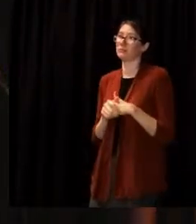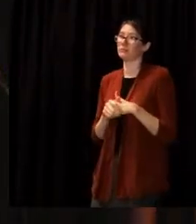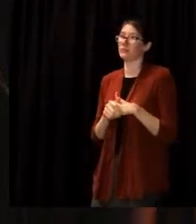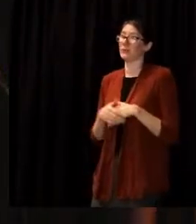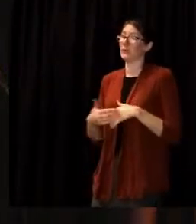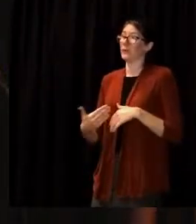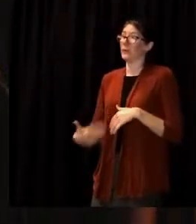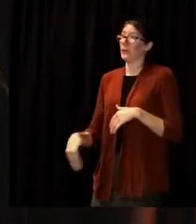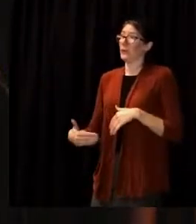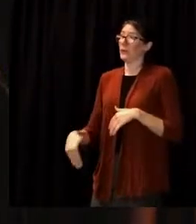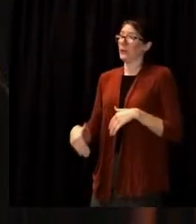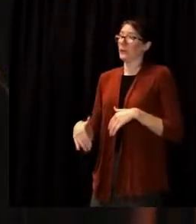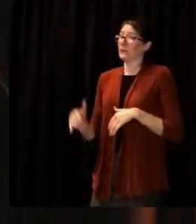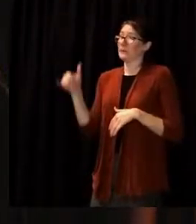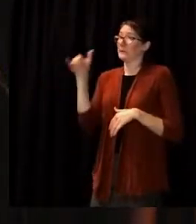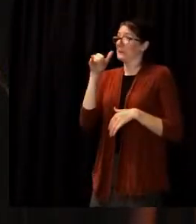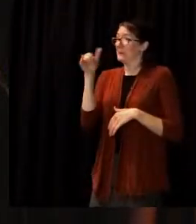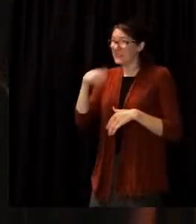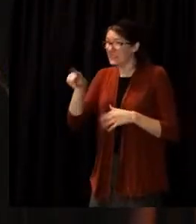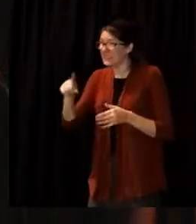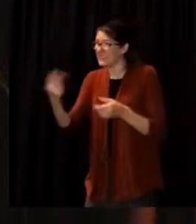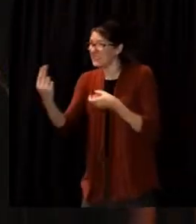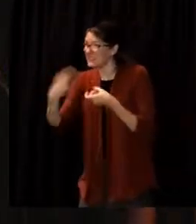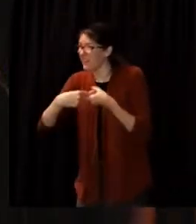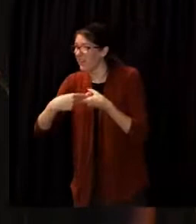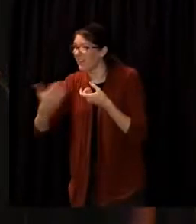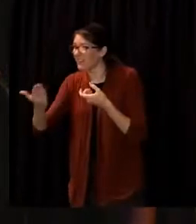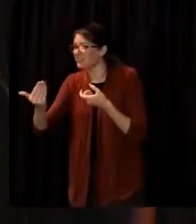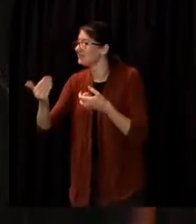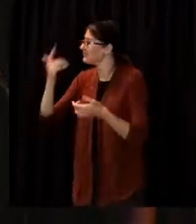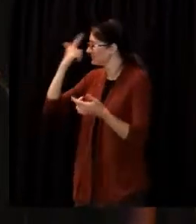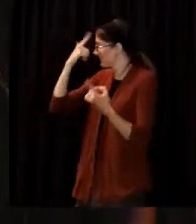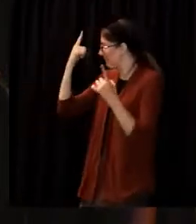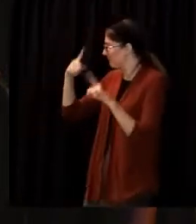Oh. Are you with me? Let